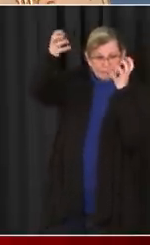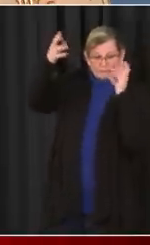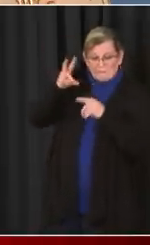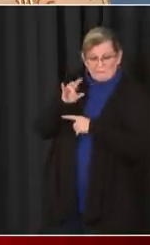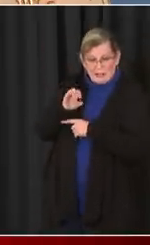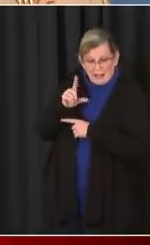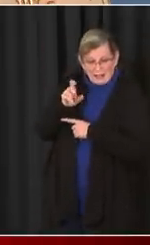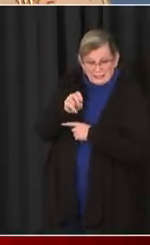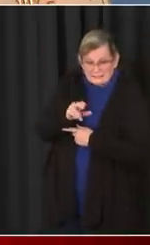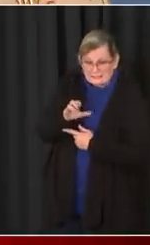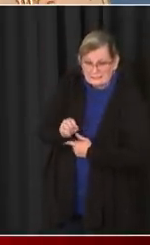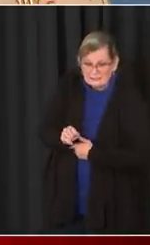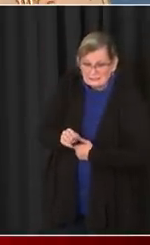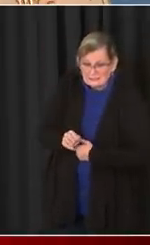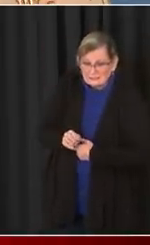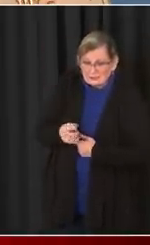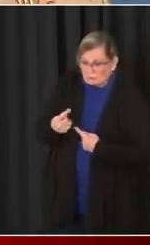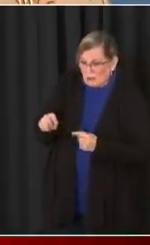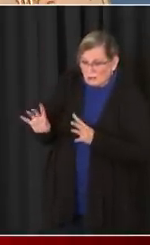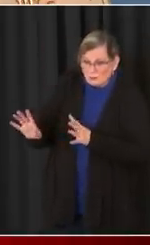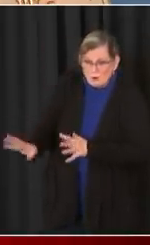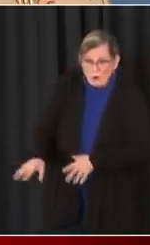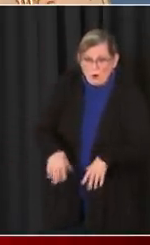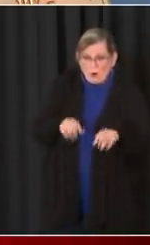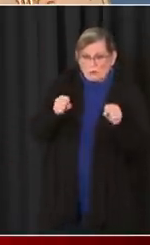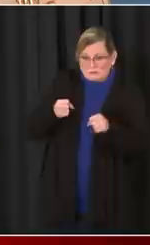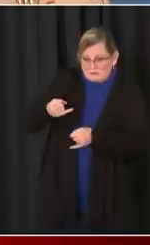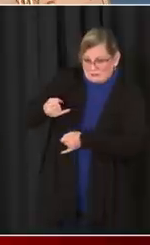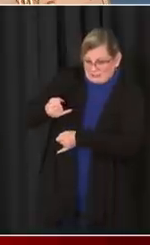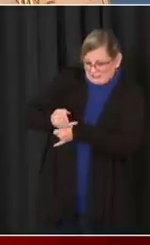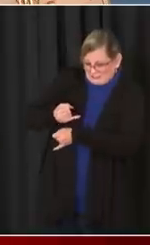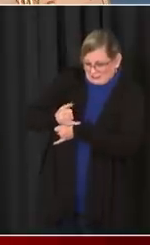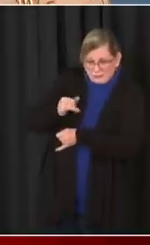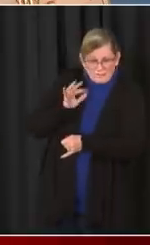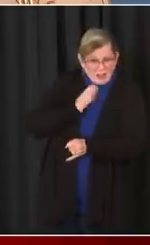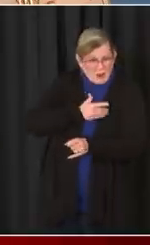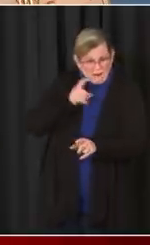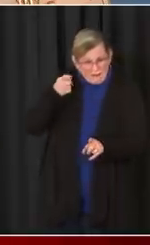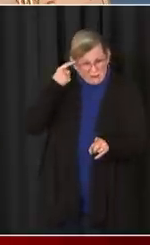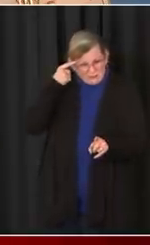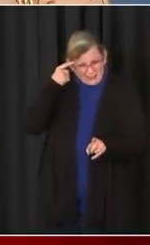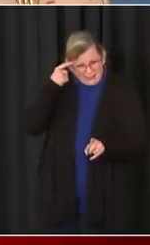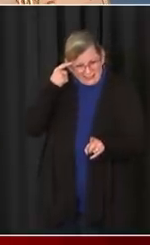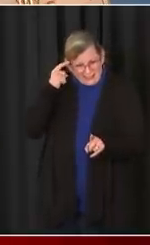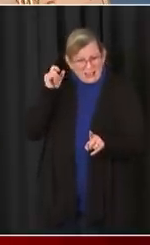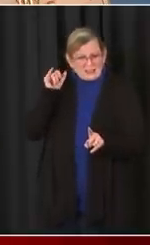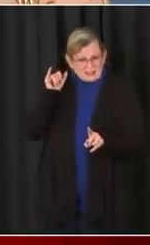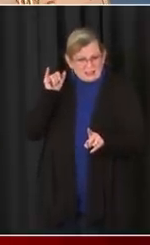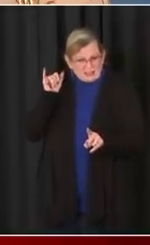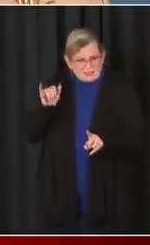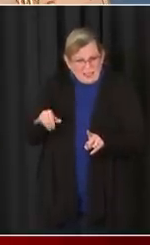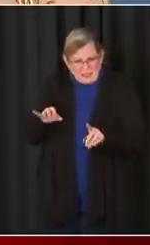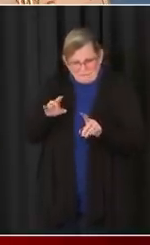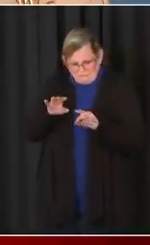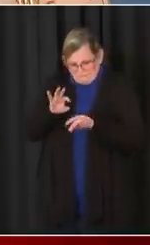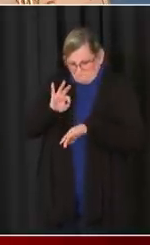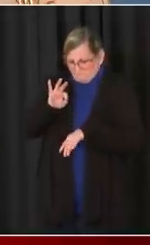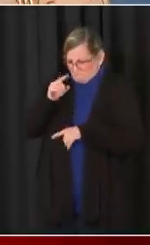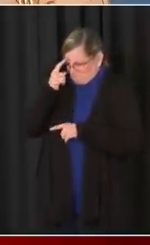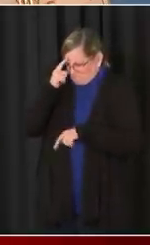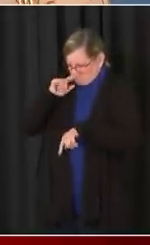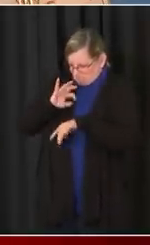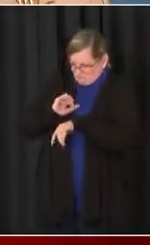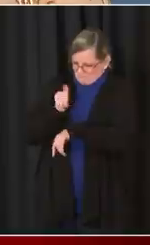and to try to overthrow institutions of our government? So I think that frame